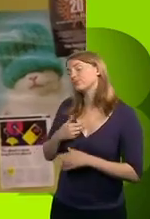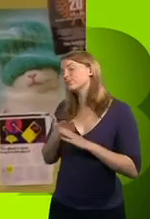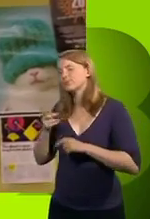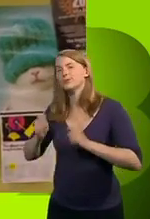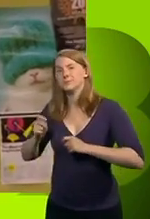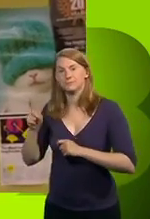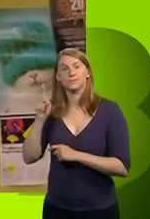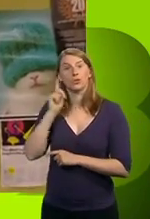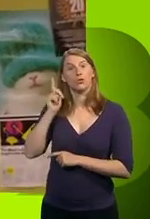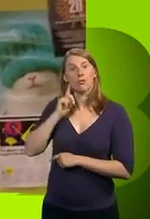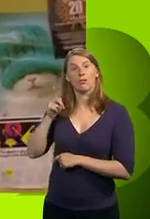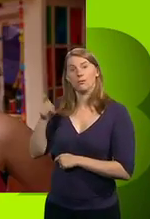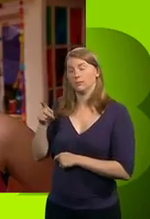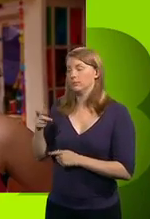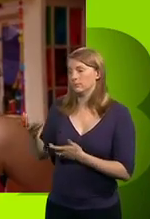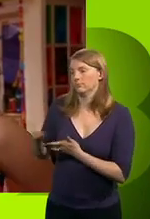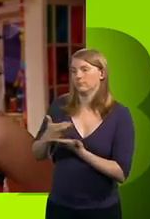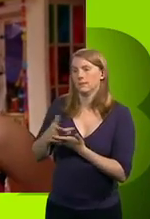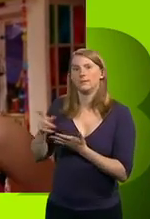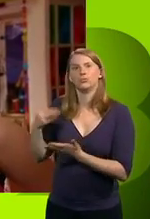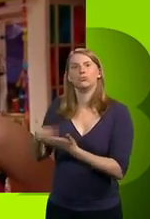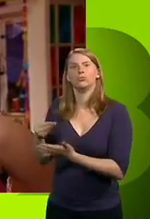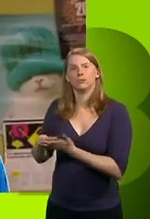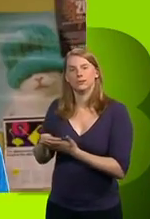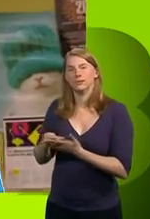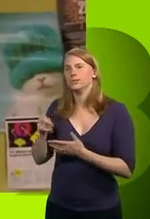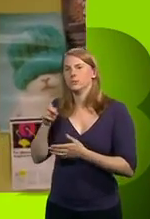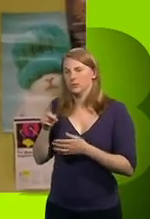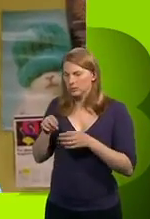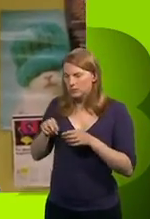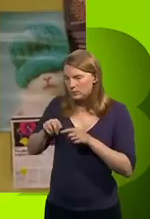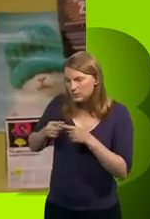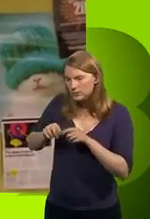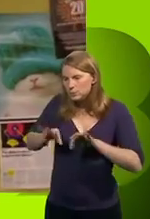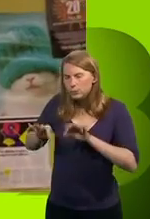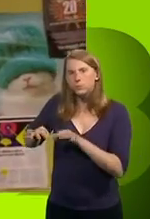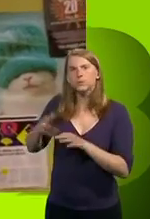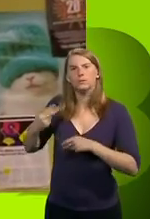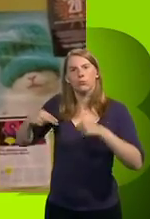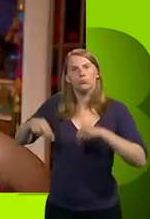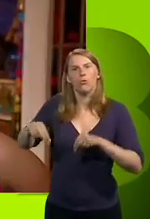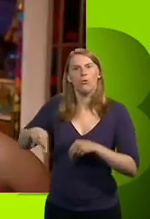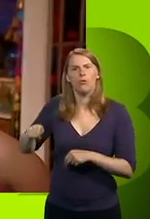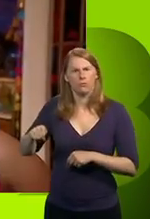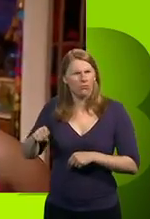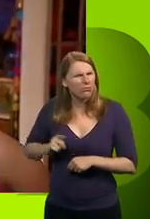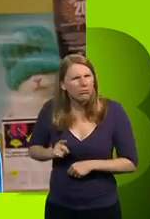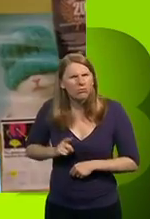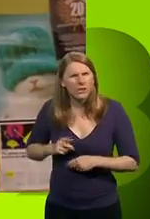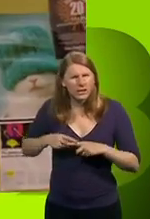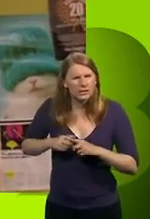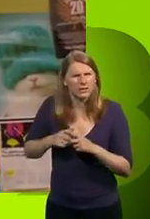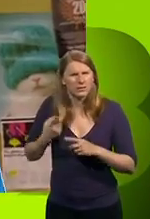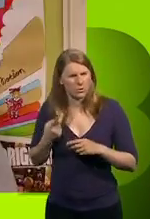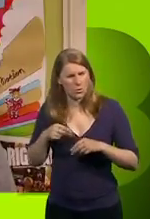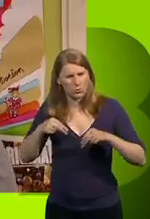charity. Booties for Pooches. Did you say booties for Pooches? She knits booties on homeless dogs so their feet won't get cold at night. How